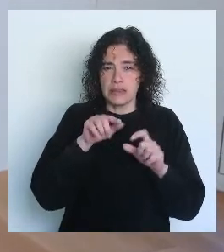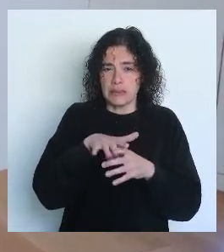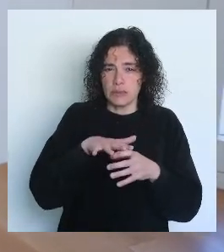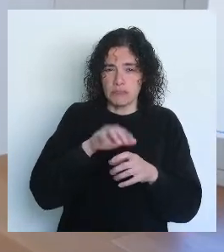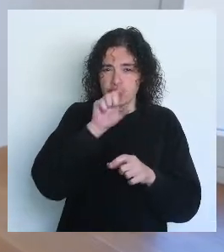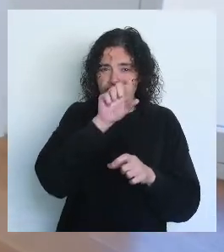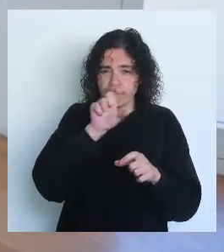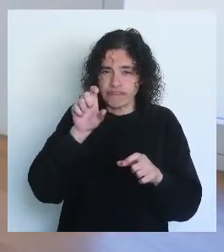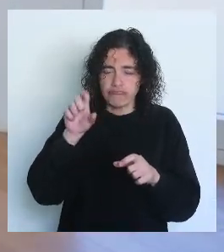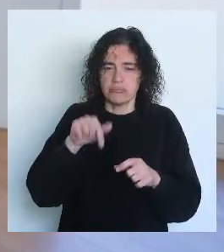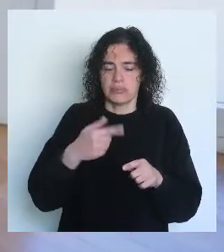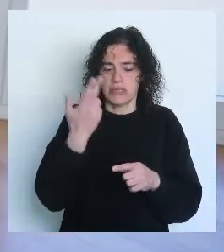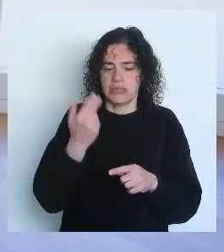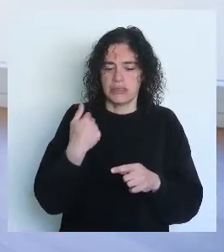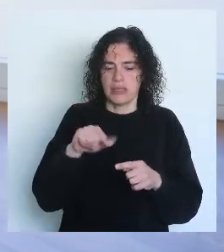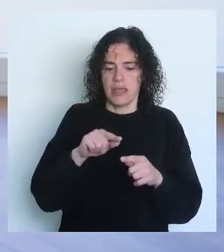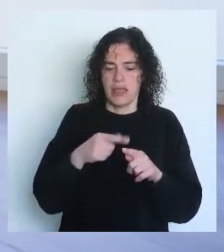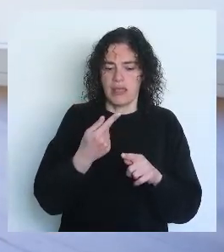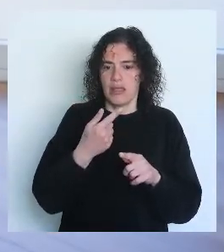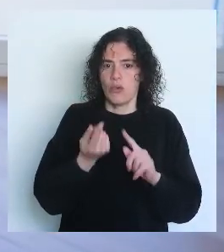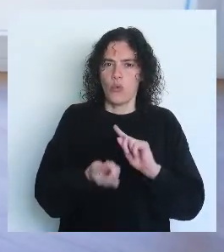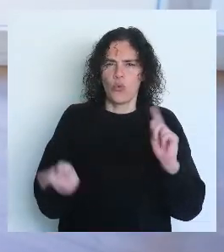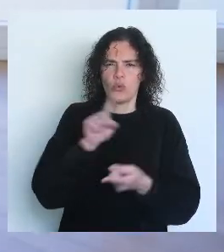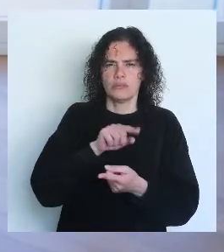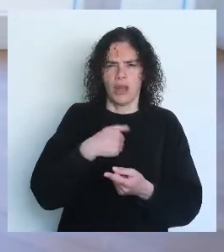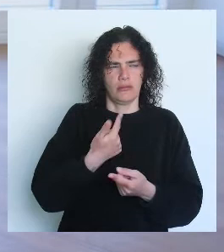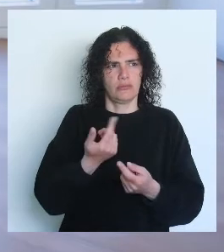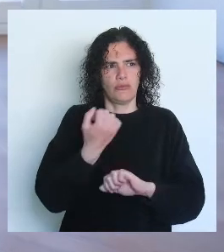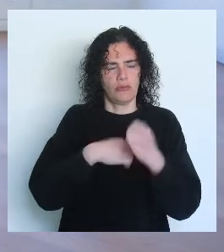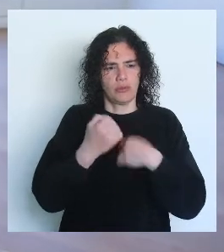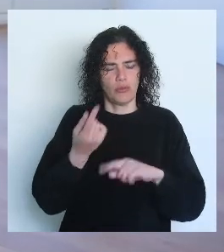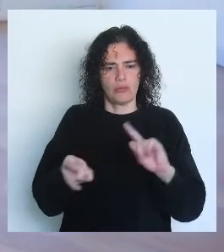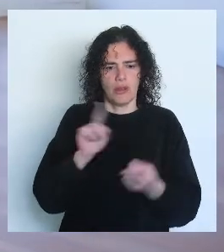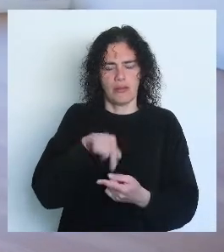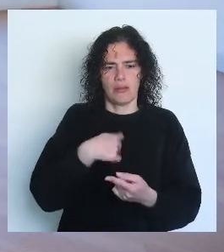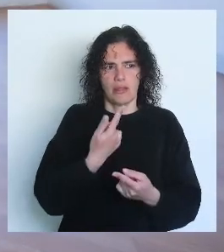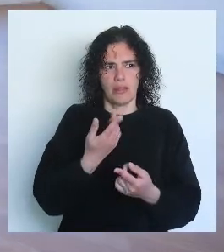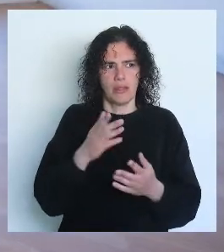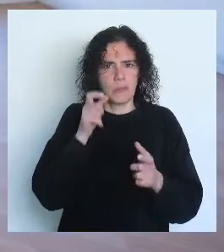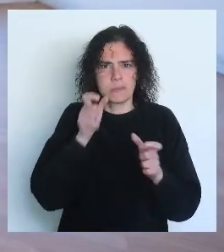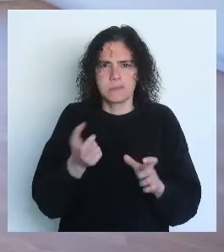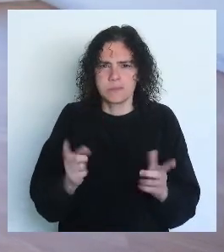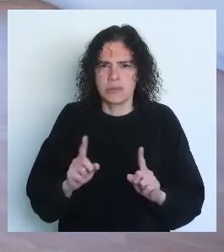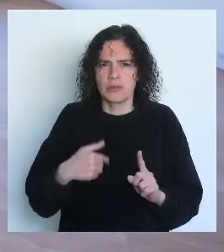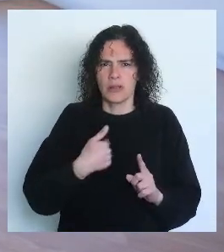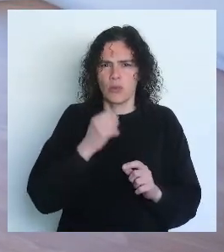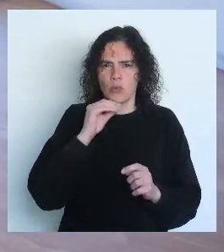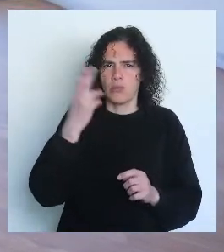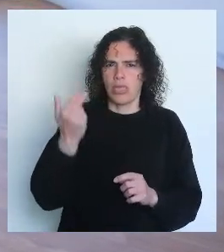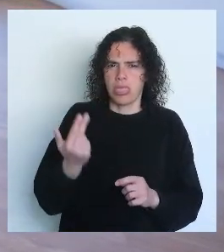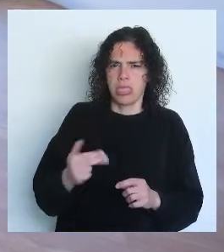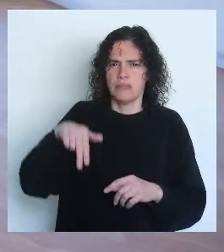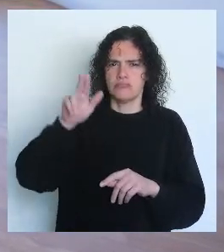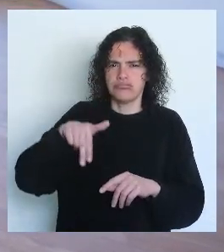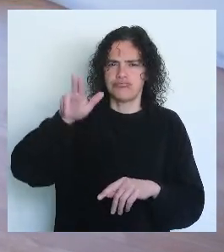of the case, the artist had the opposite gesture, which is the uncontrollable gesture of the